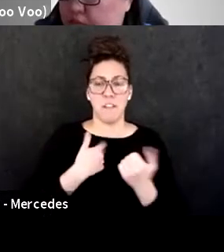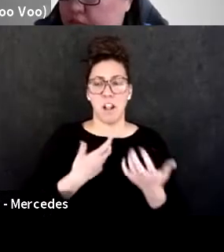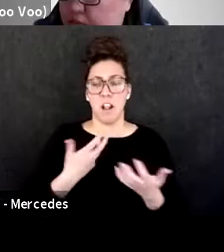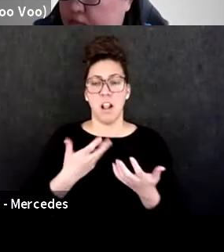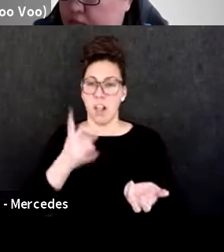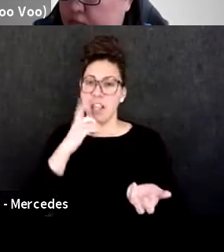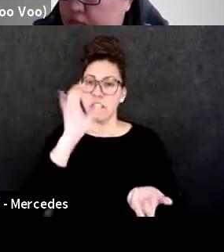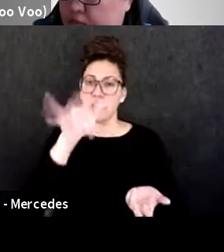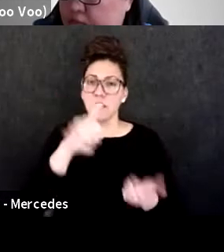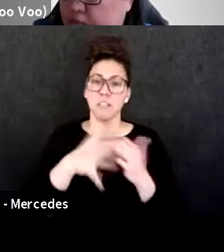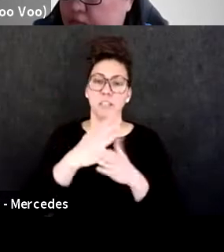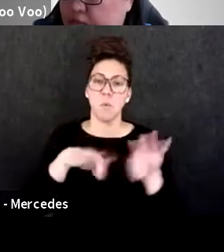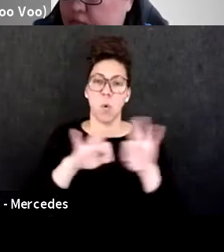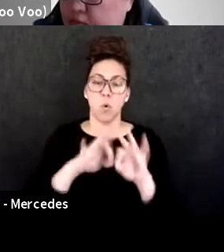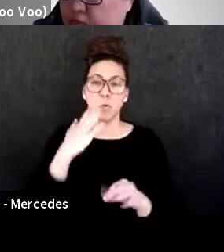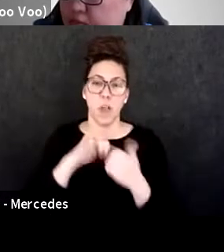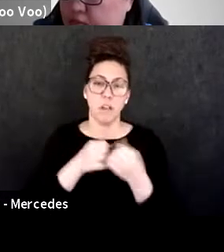do.